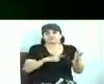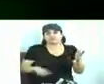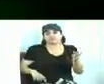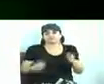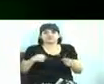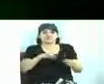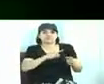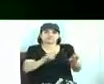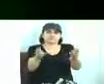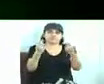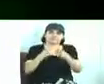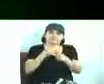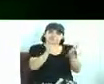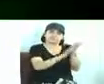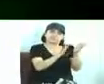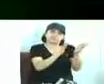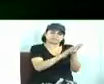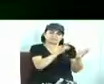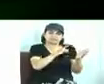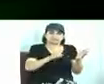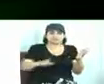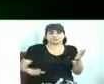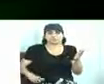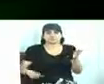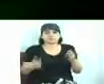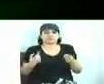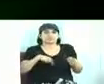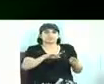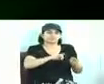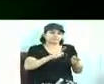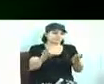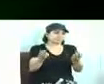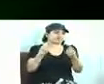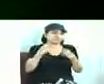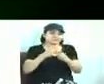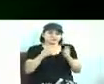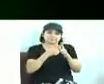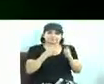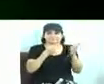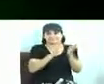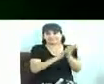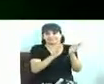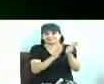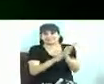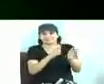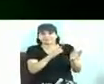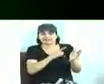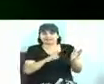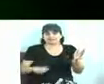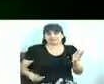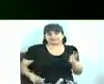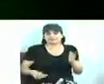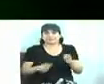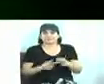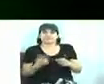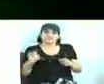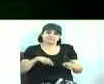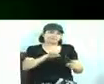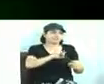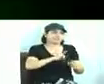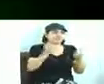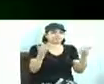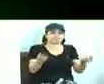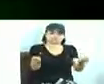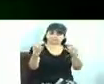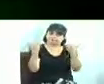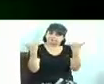Lord. We've come to praise the Lord. We've come to praise the Lord. Oh, we've come today